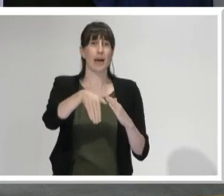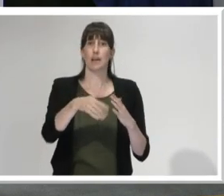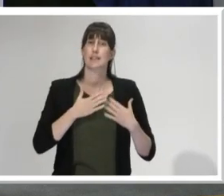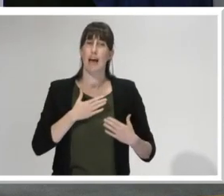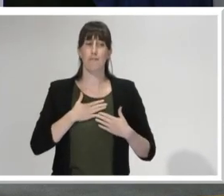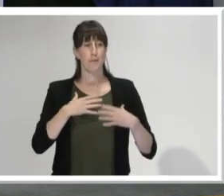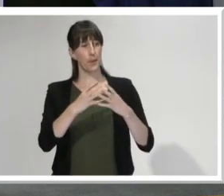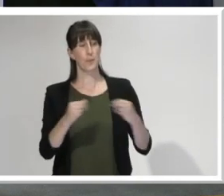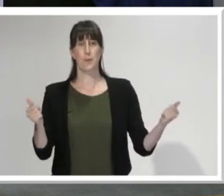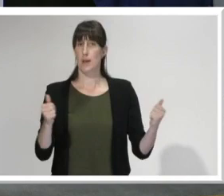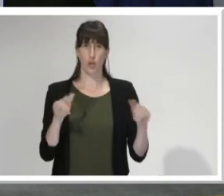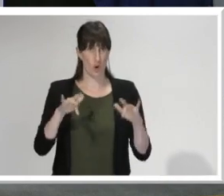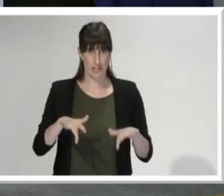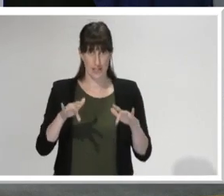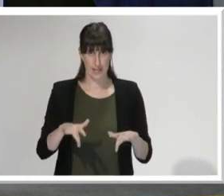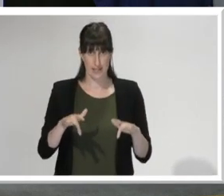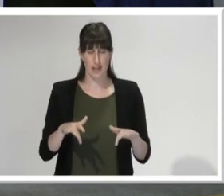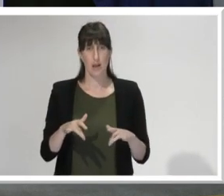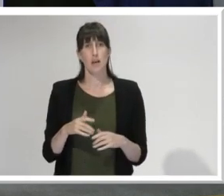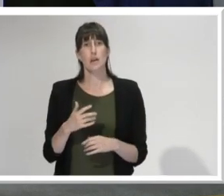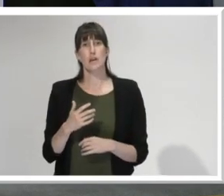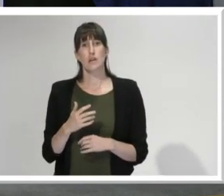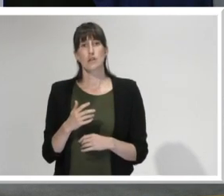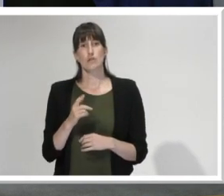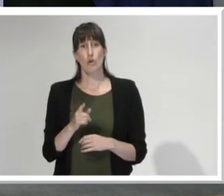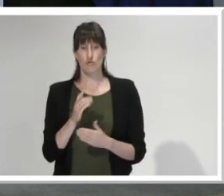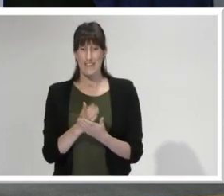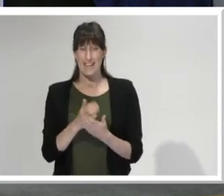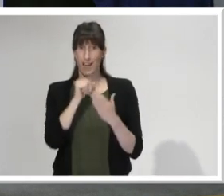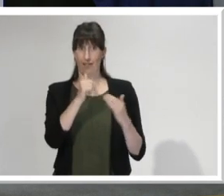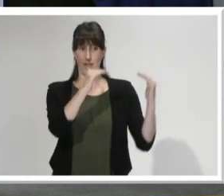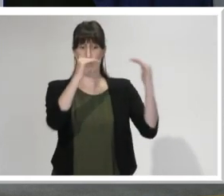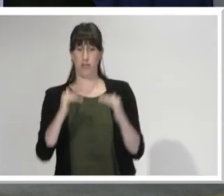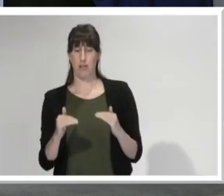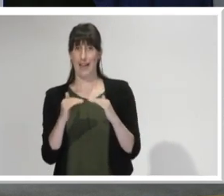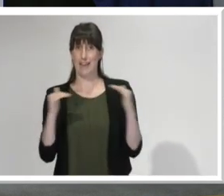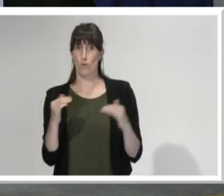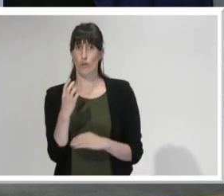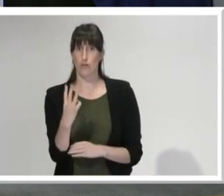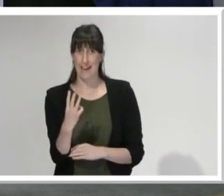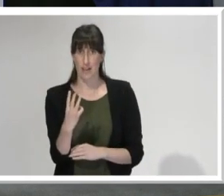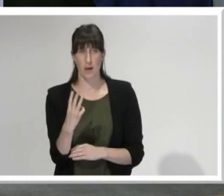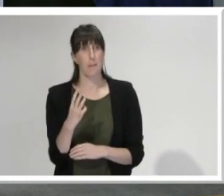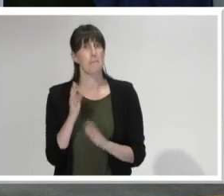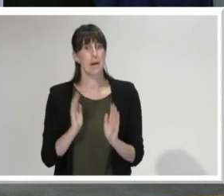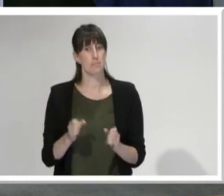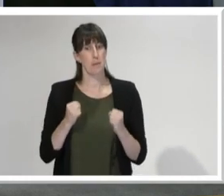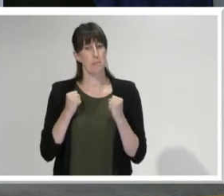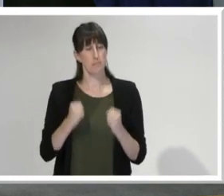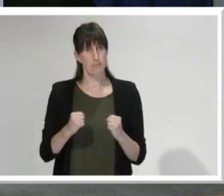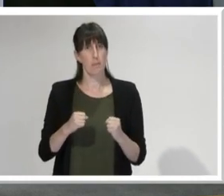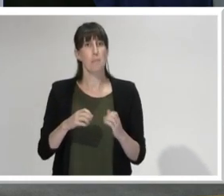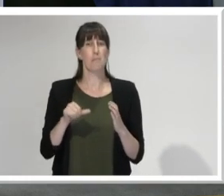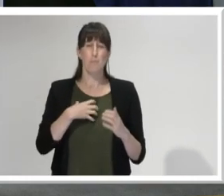if anything, we need to be even more vigilant because everybody will have potentially more contact with others. So it's actually